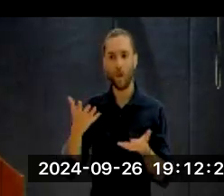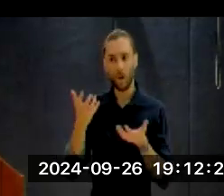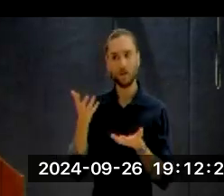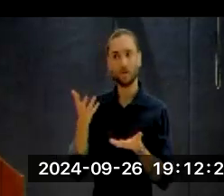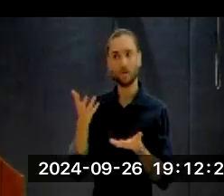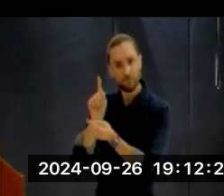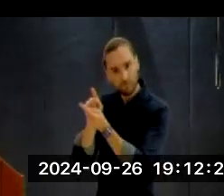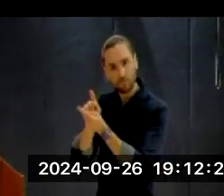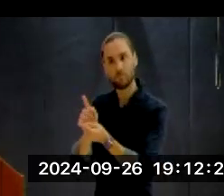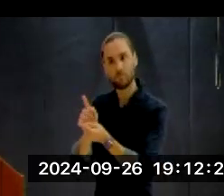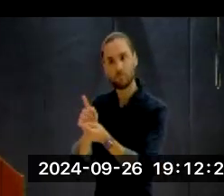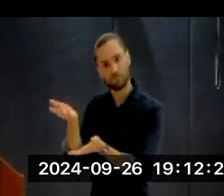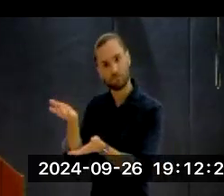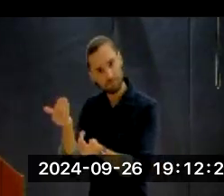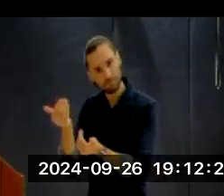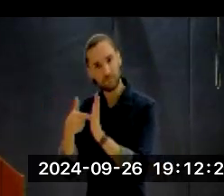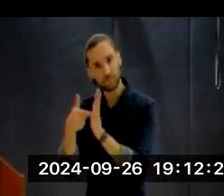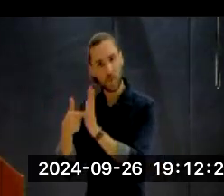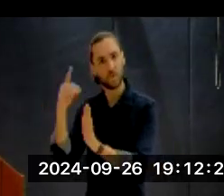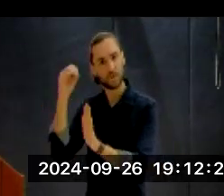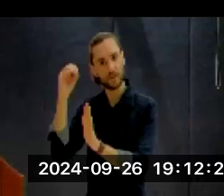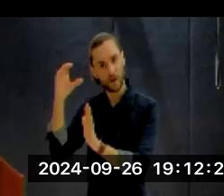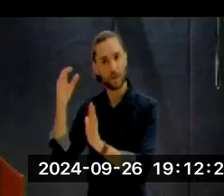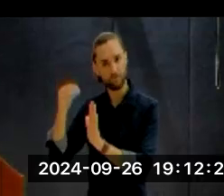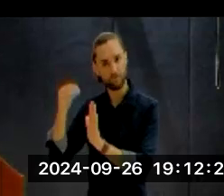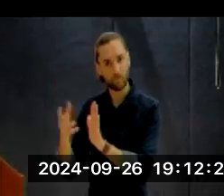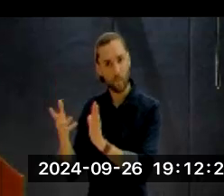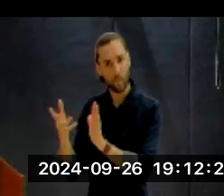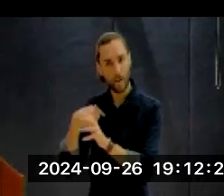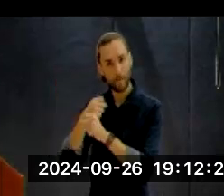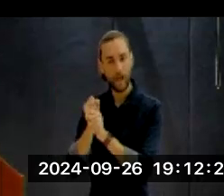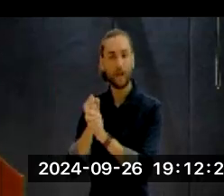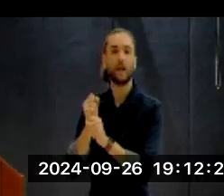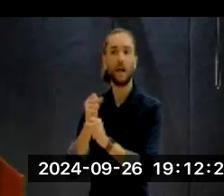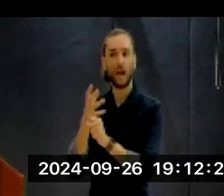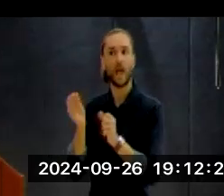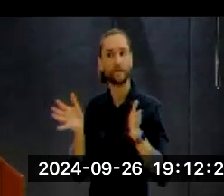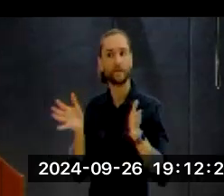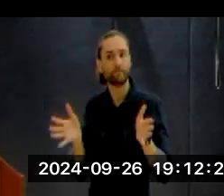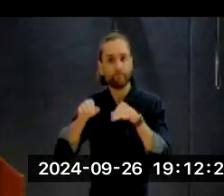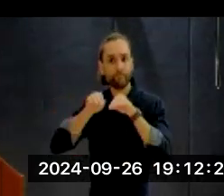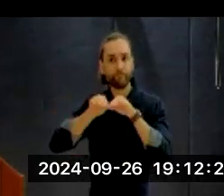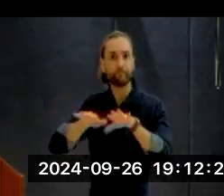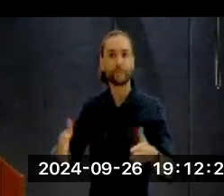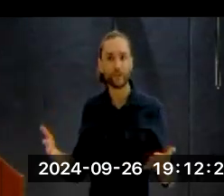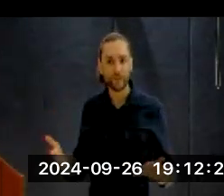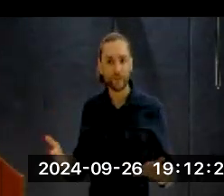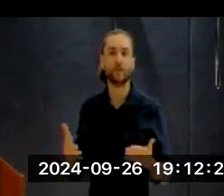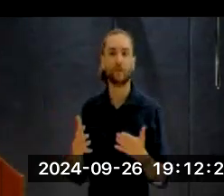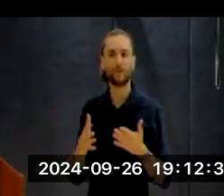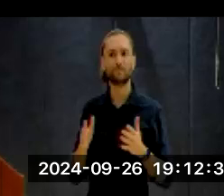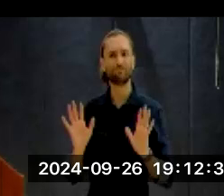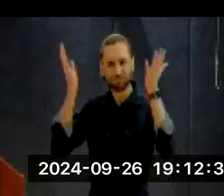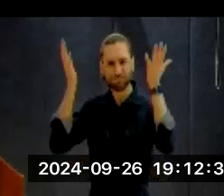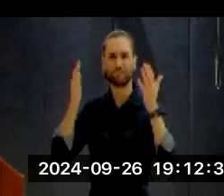show the documentations of what I create and try to get this pushed forward so we can create diversity in